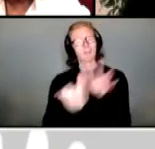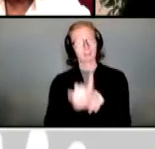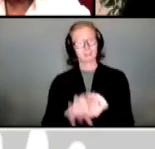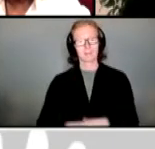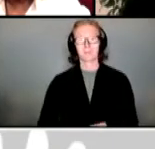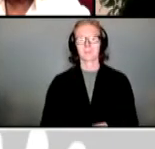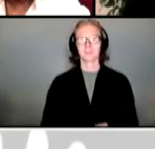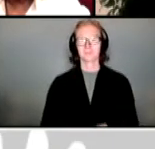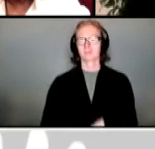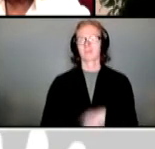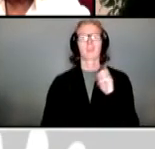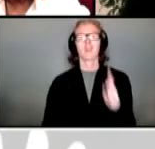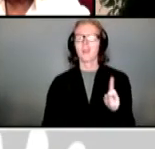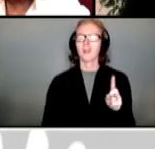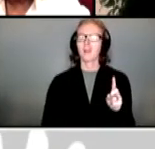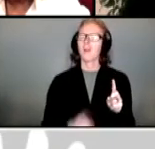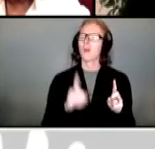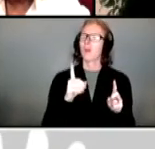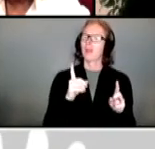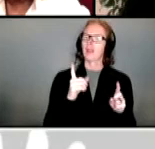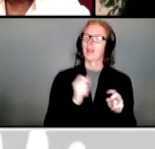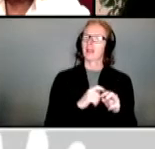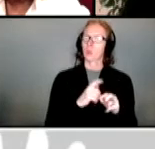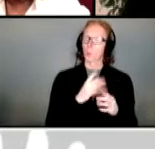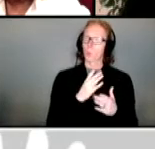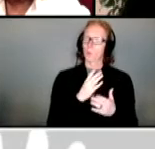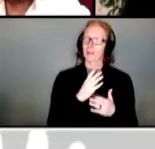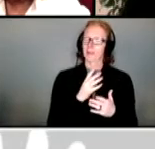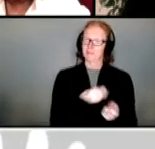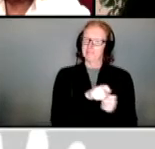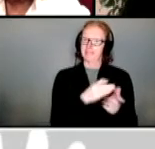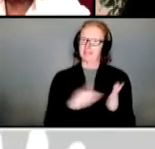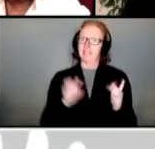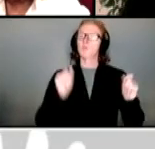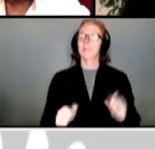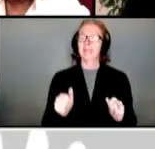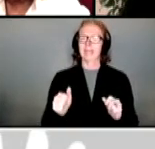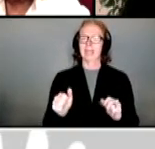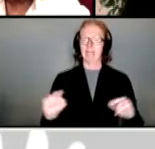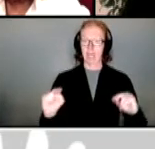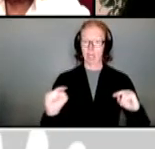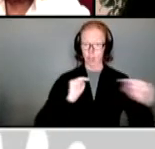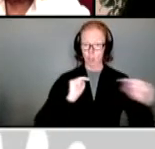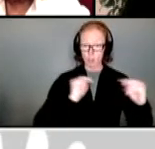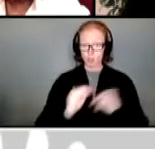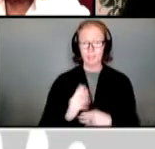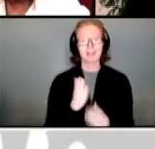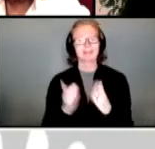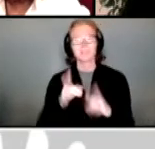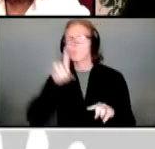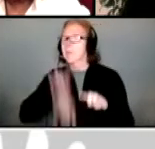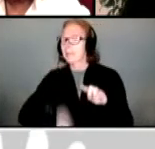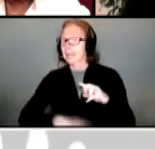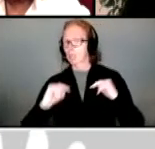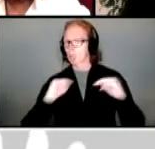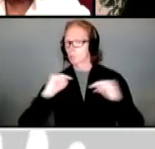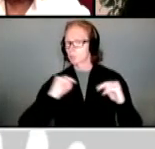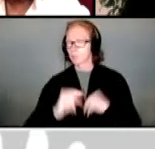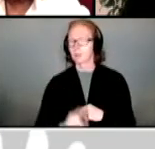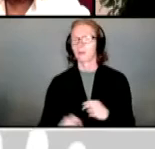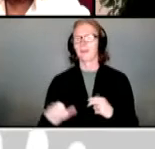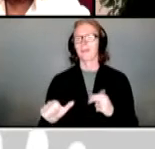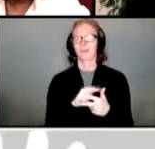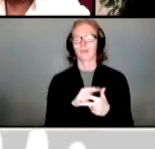is, what are the bargainable points? Which are the non-bargainable points? And which are the